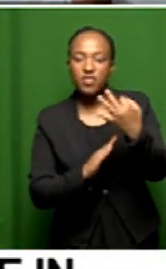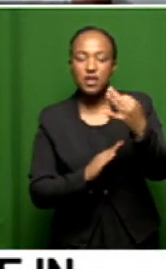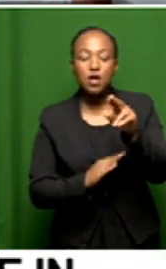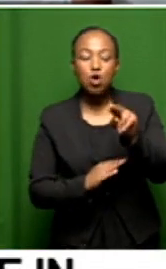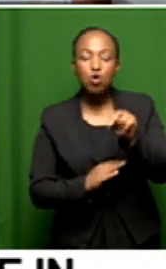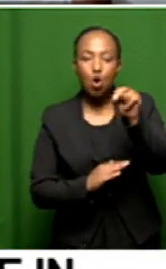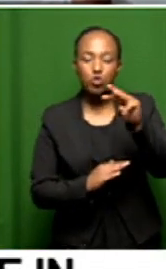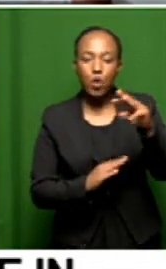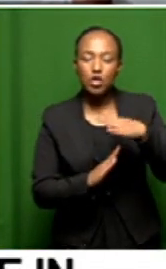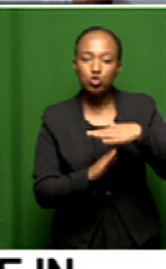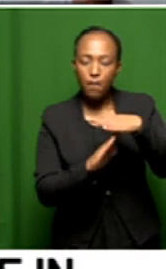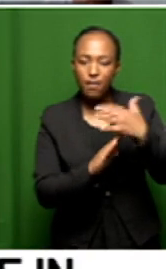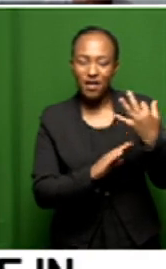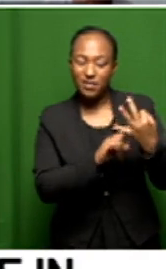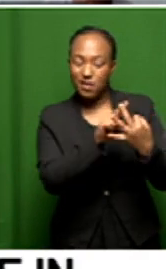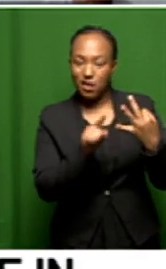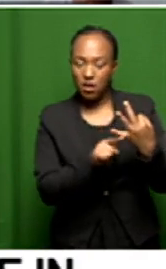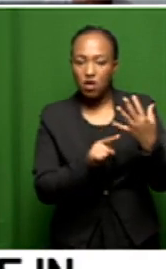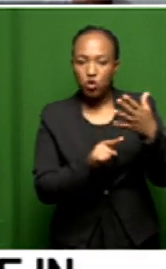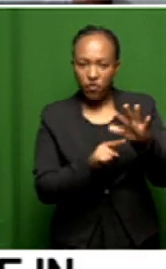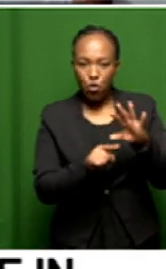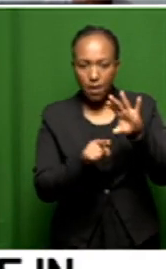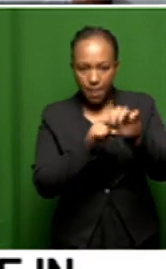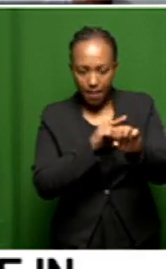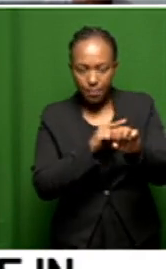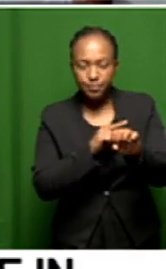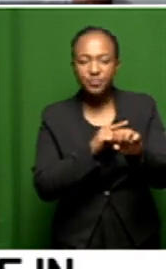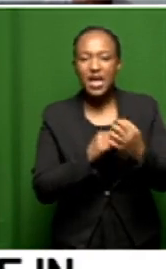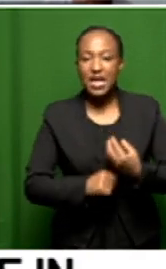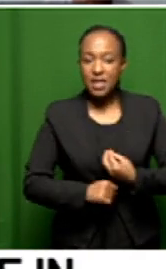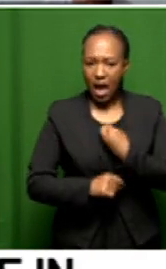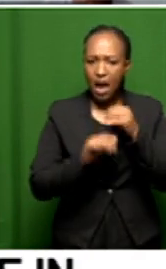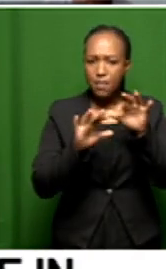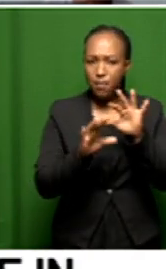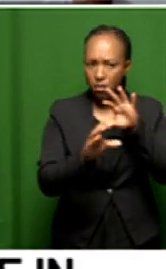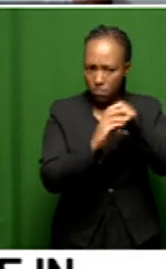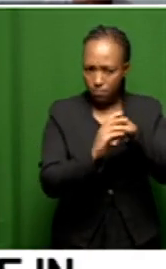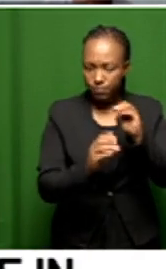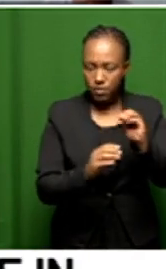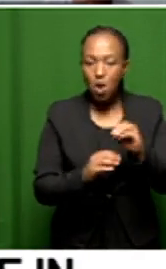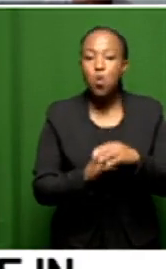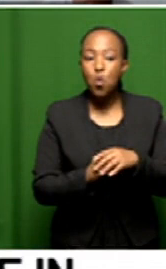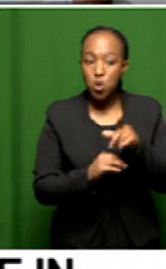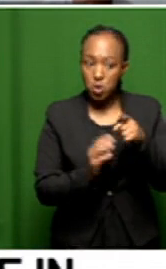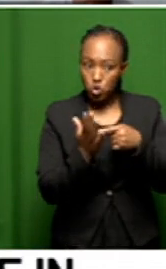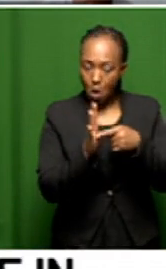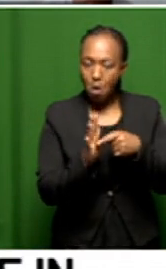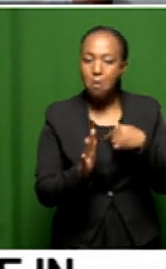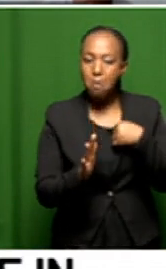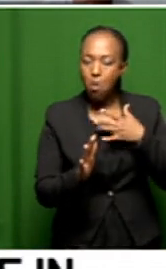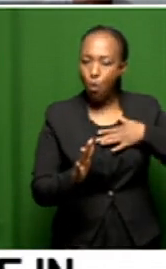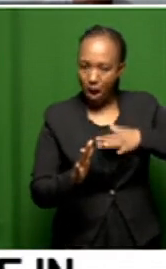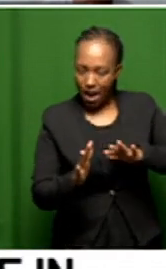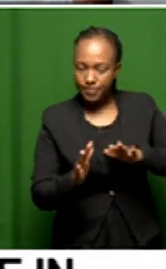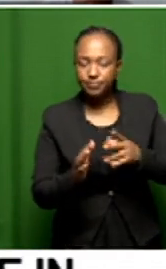Northwest, for instance, top three of those municipalities, you find a dominance of young people. So that shows intent. And also you spoke